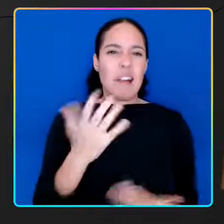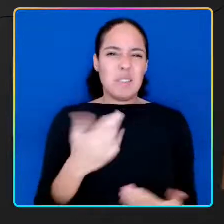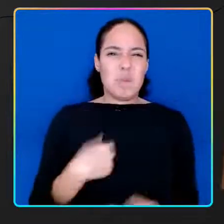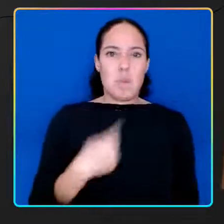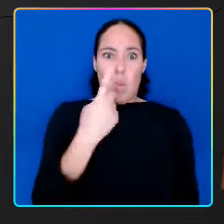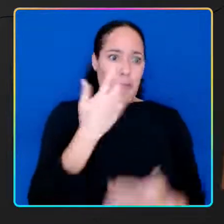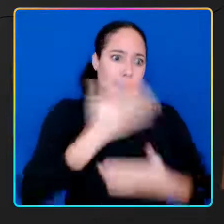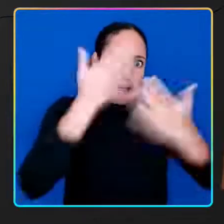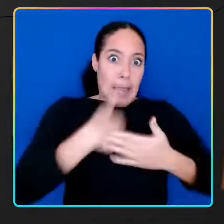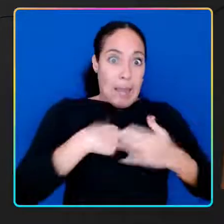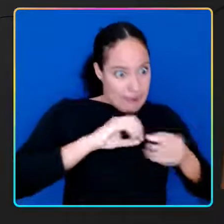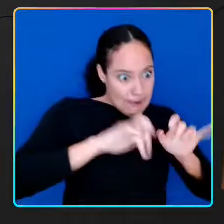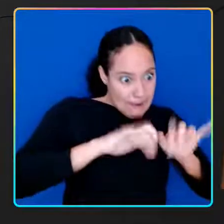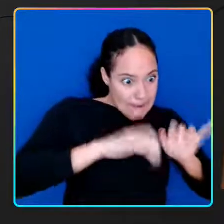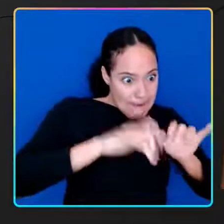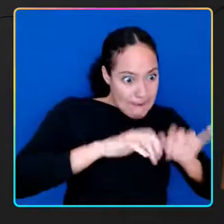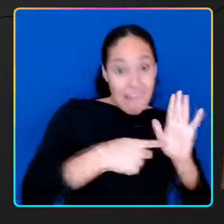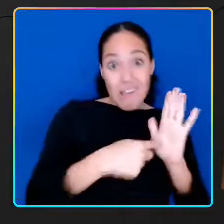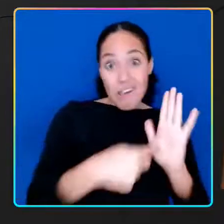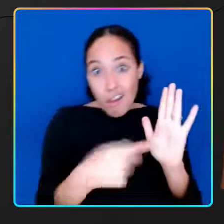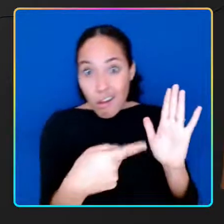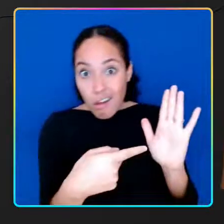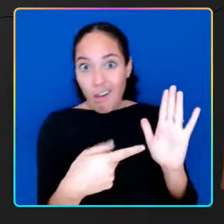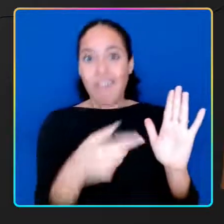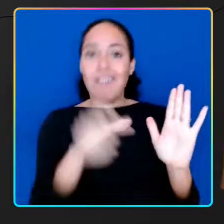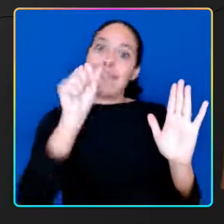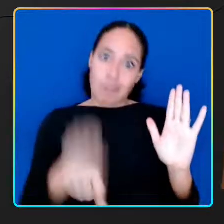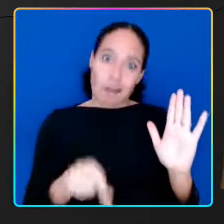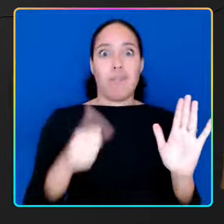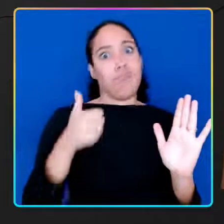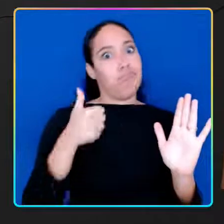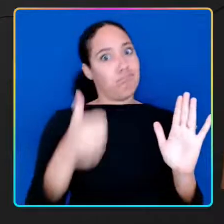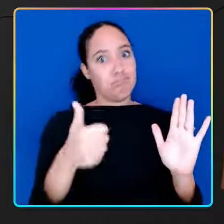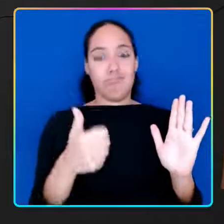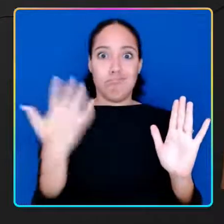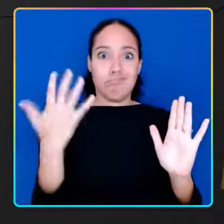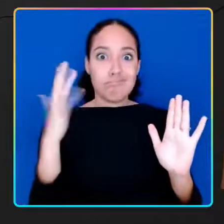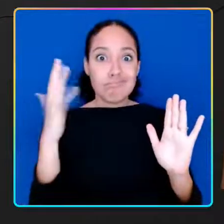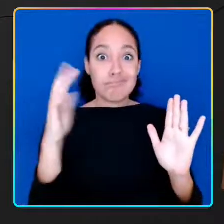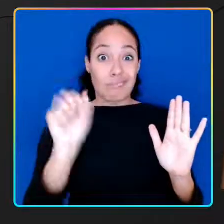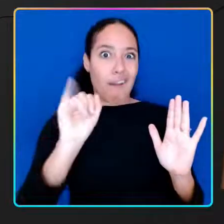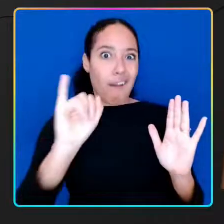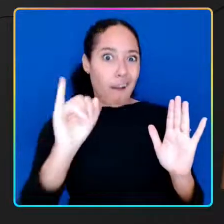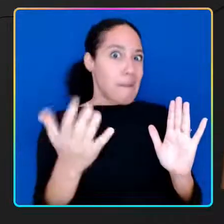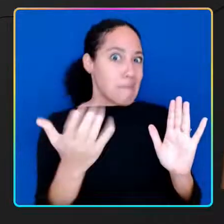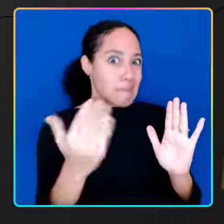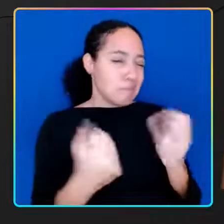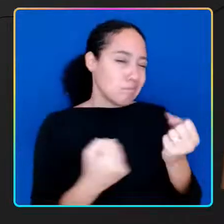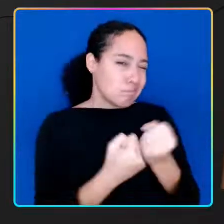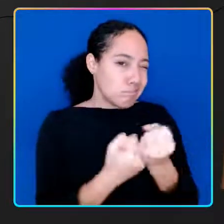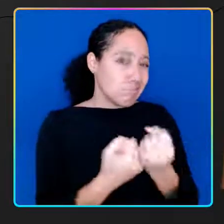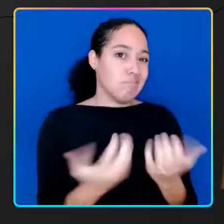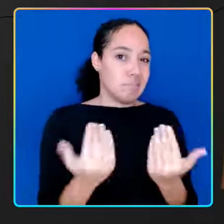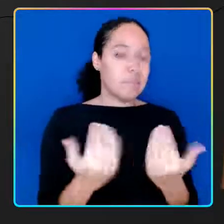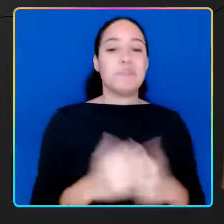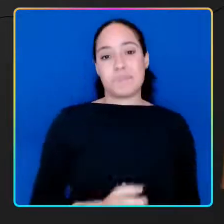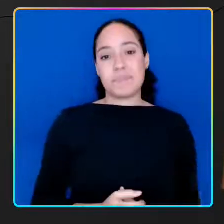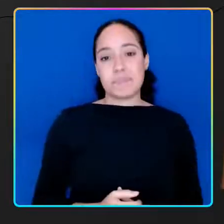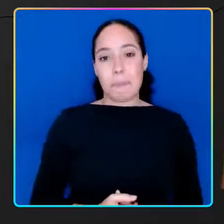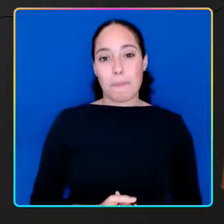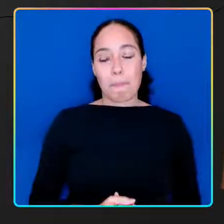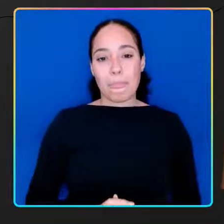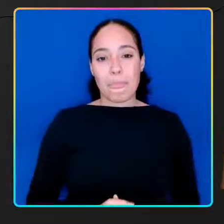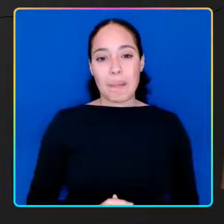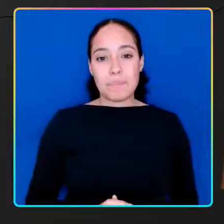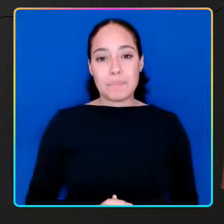on this problem. Here's where I'm at right now. So I think this is possible. And I think if you guys, put more into it, we could get it up to this kind of level of